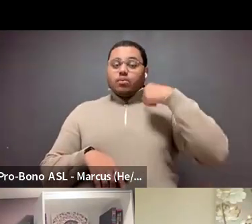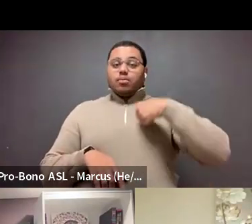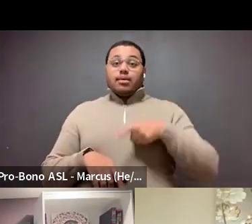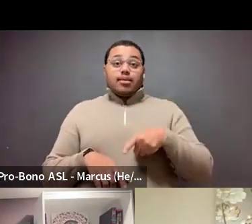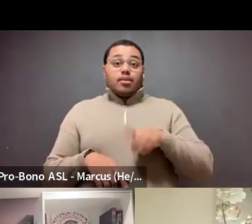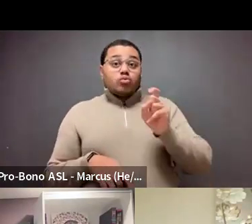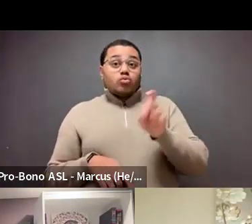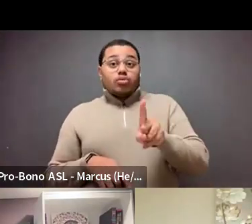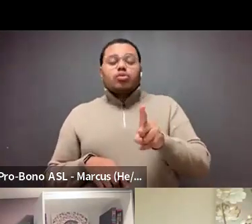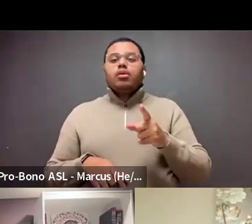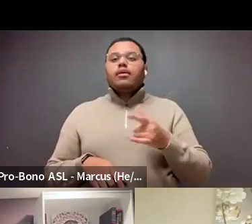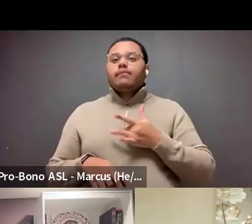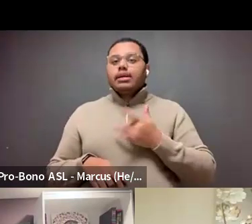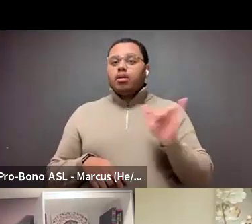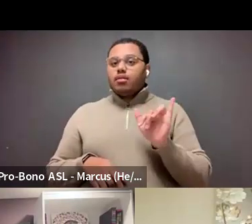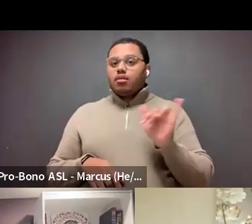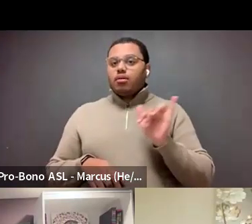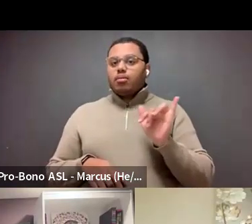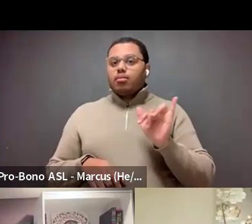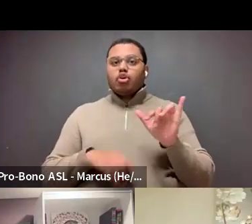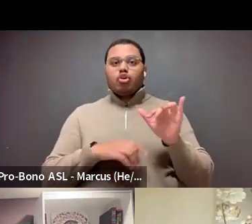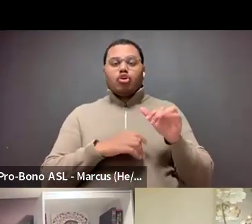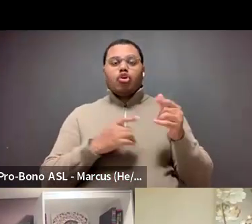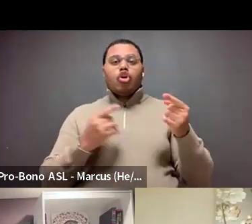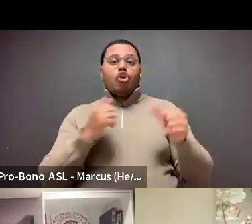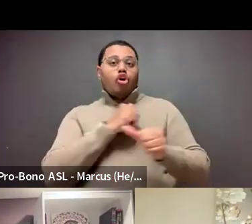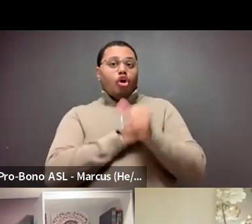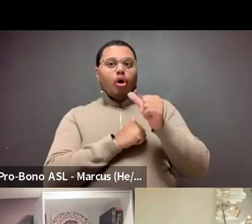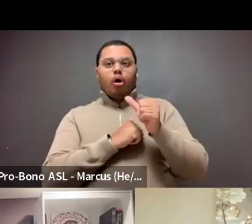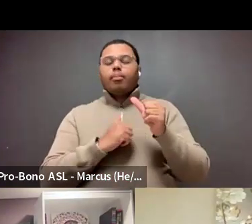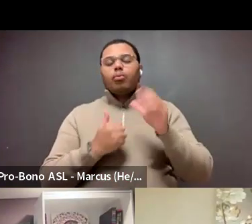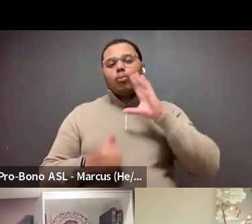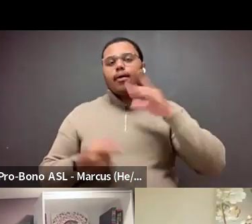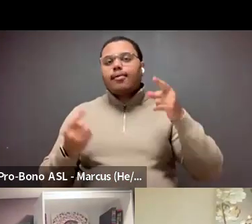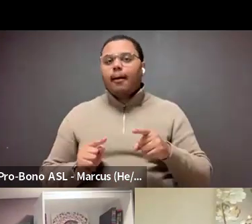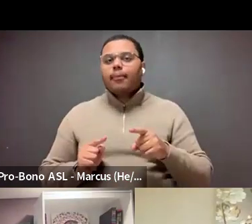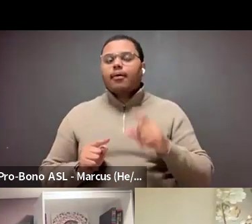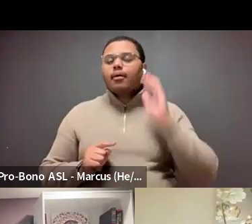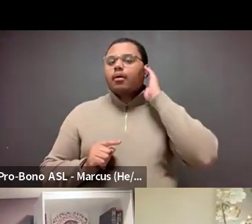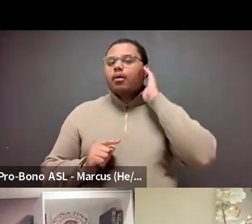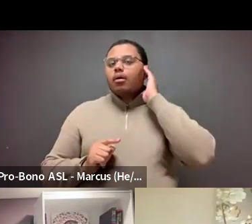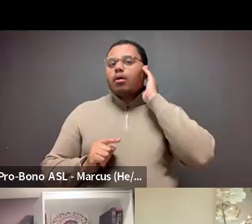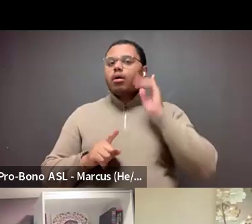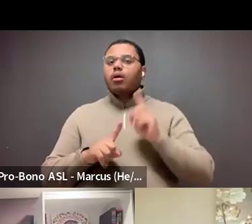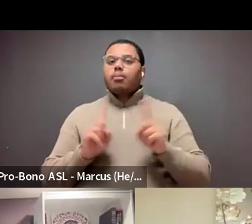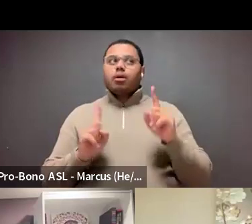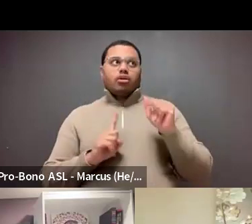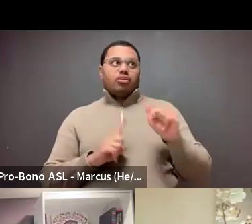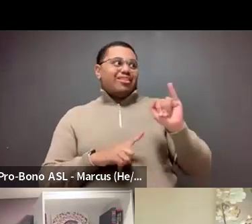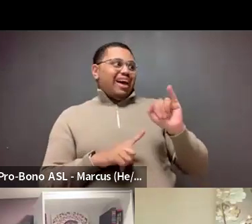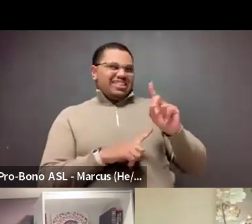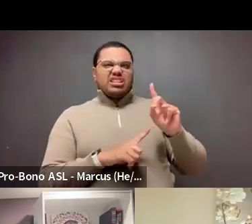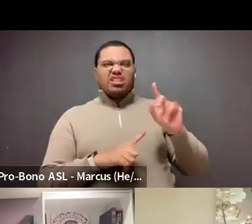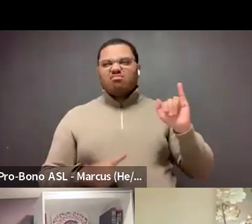question, I feel like harm is inevitable, but the purpose is like, you know, as ID, as intimacy directors,